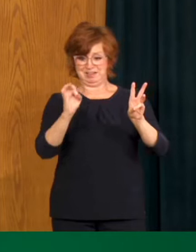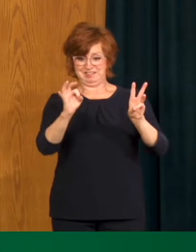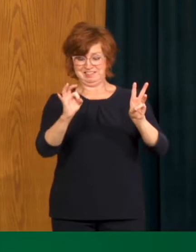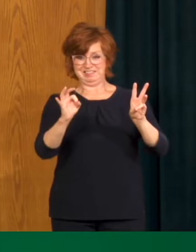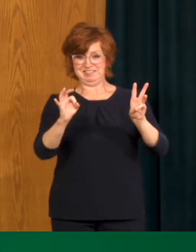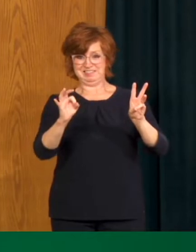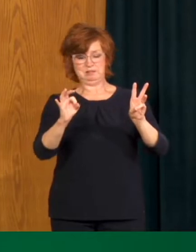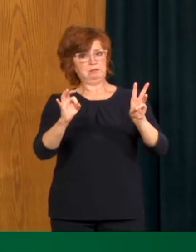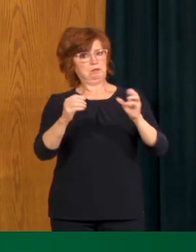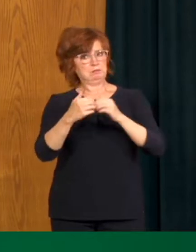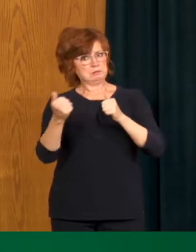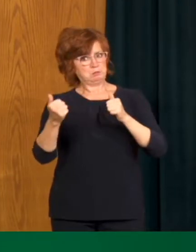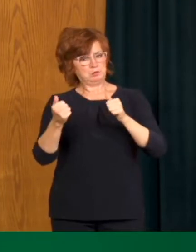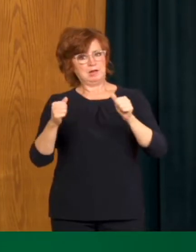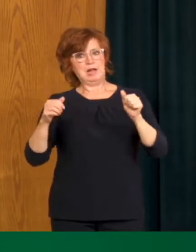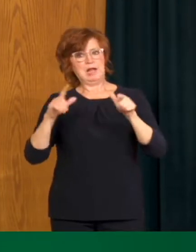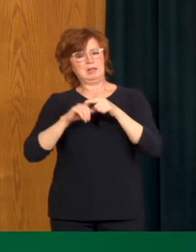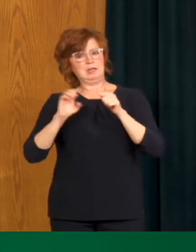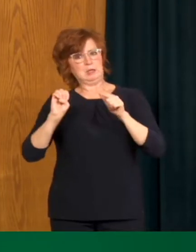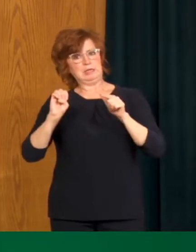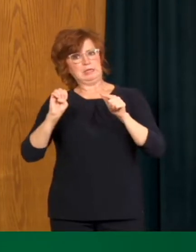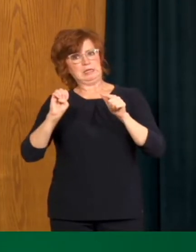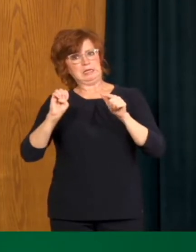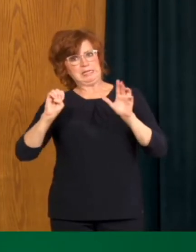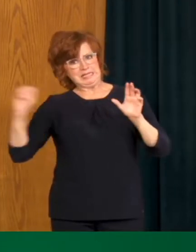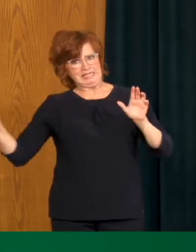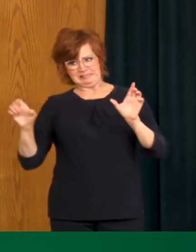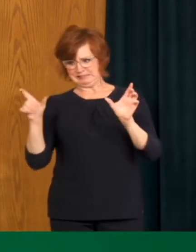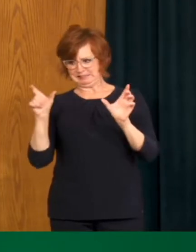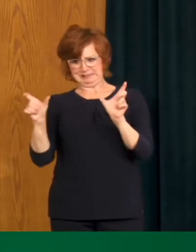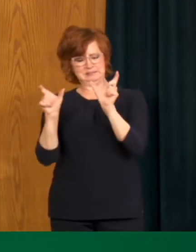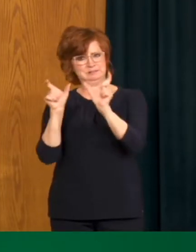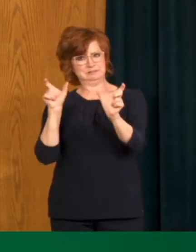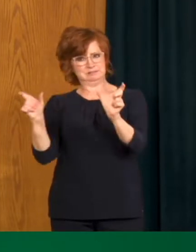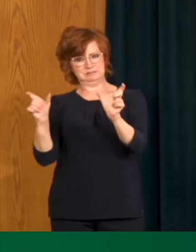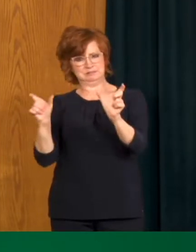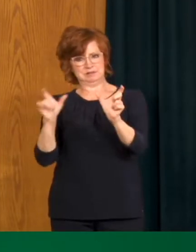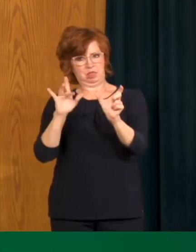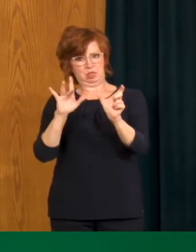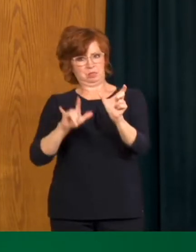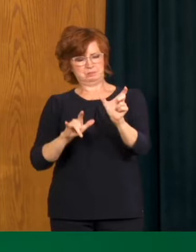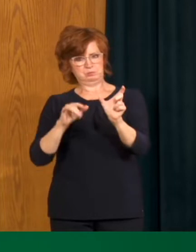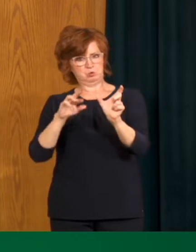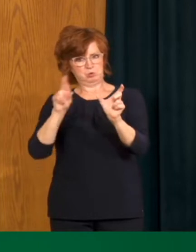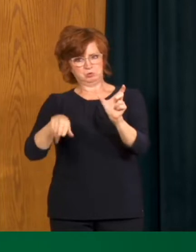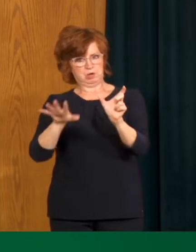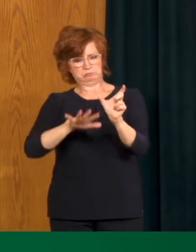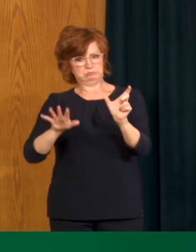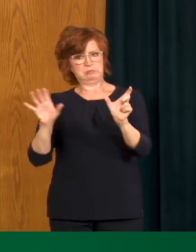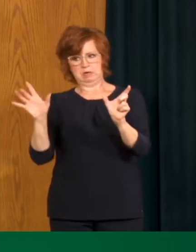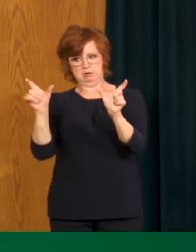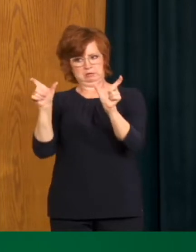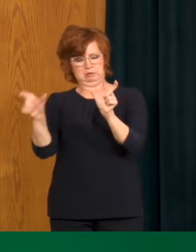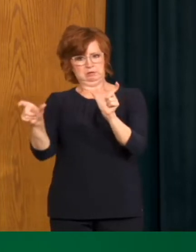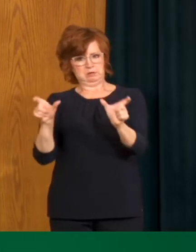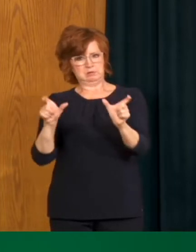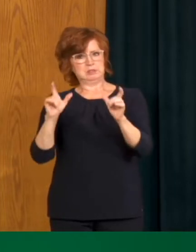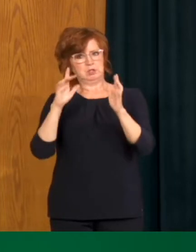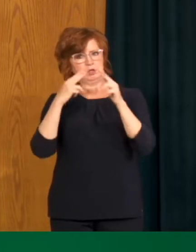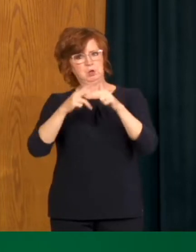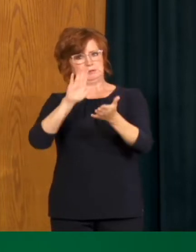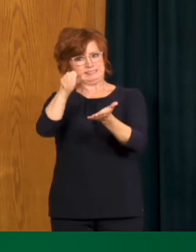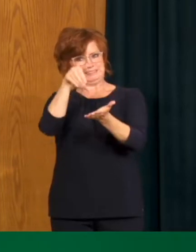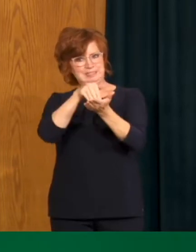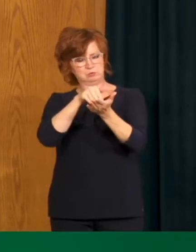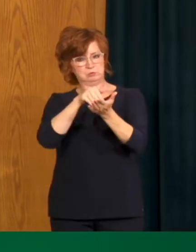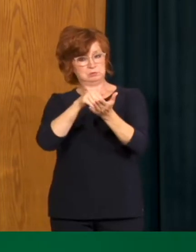the southeast and east central areas, or are all of the numbers in the south and central